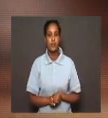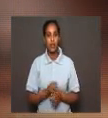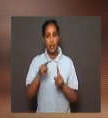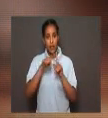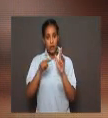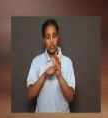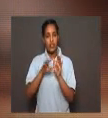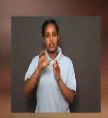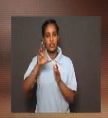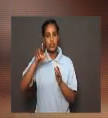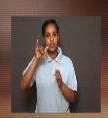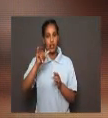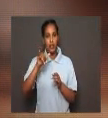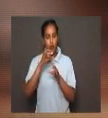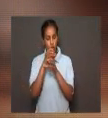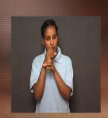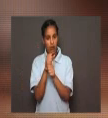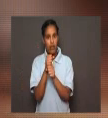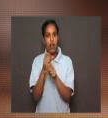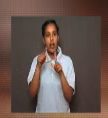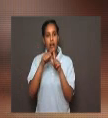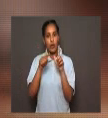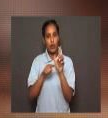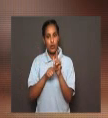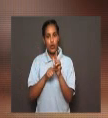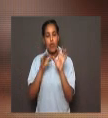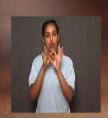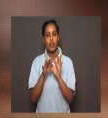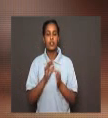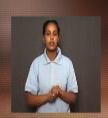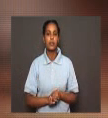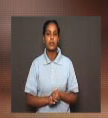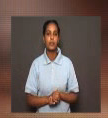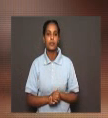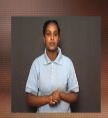Ionic crystals contain ionic bonding.